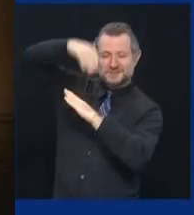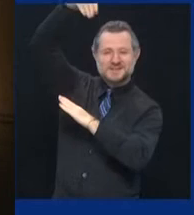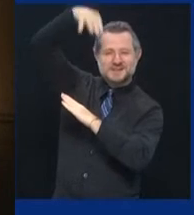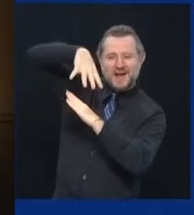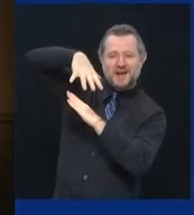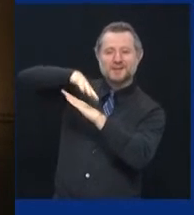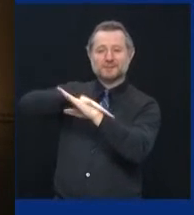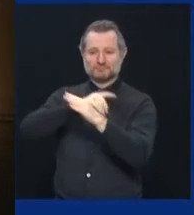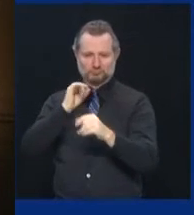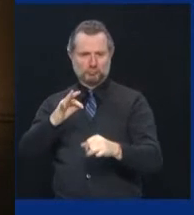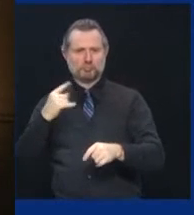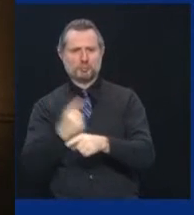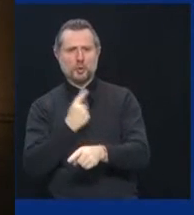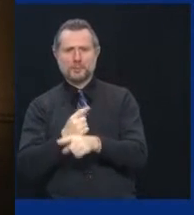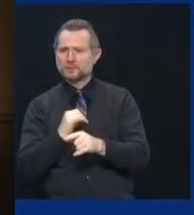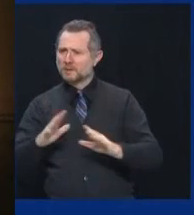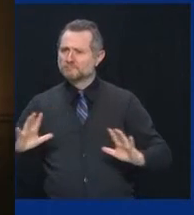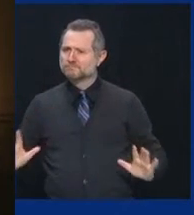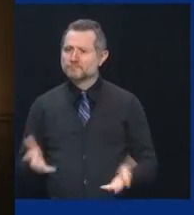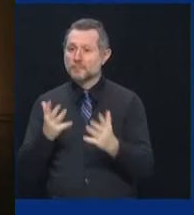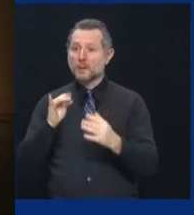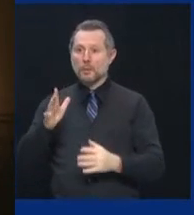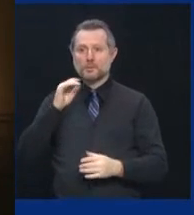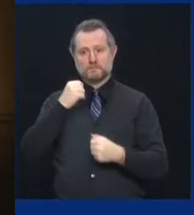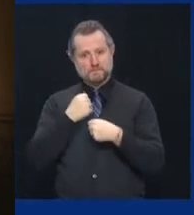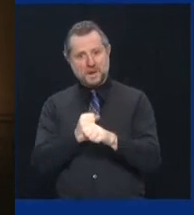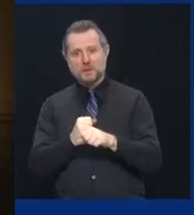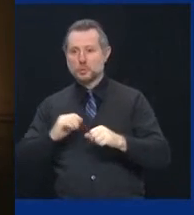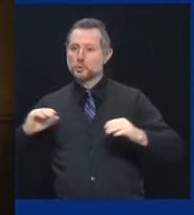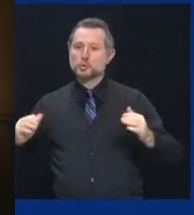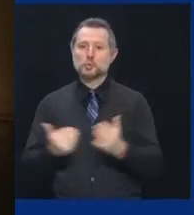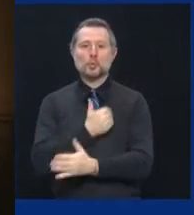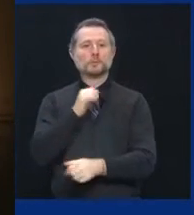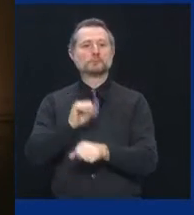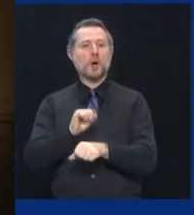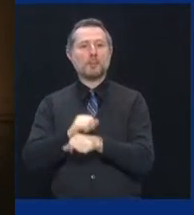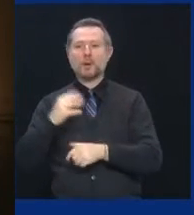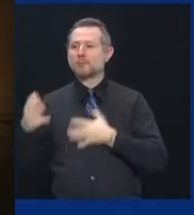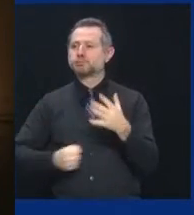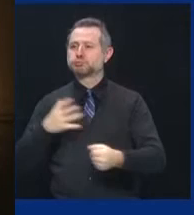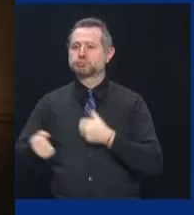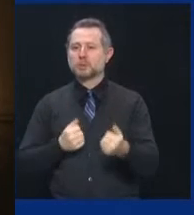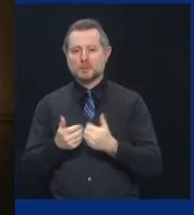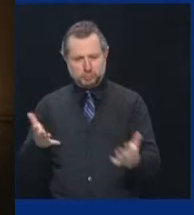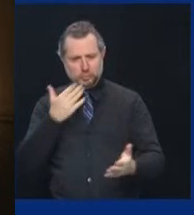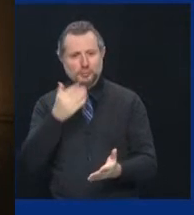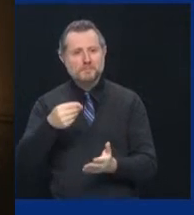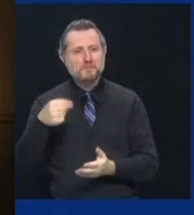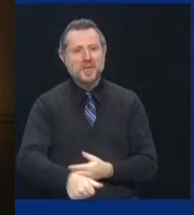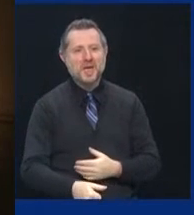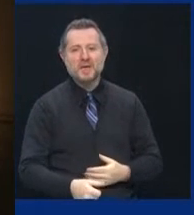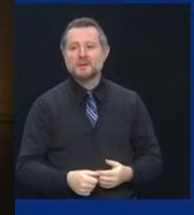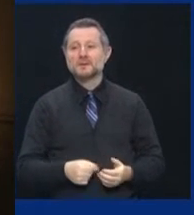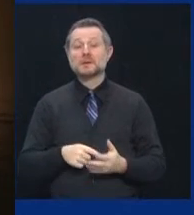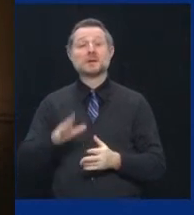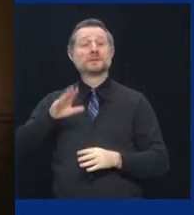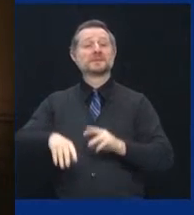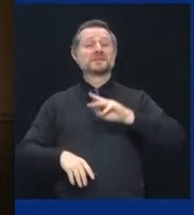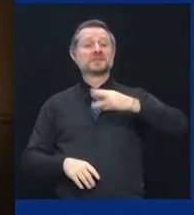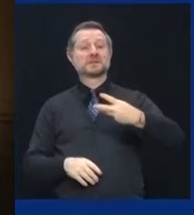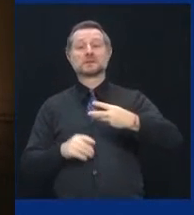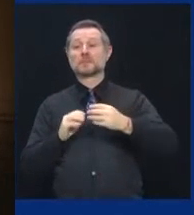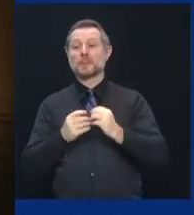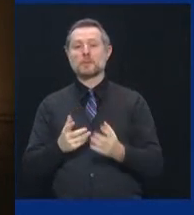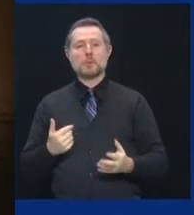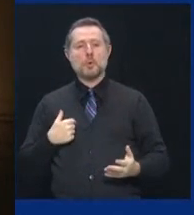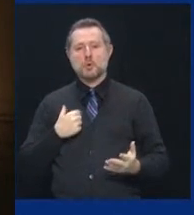do. And it will create thousands of good, secure jobs. Sixth, we must be the first